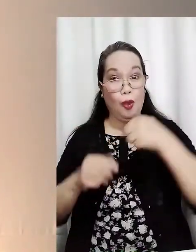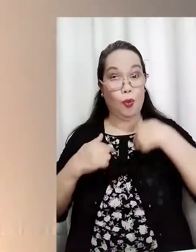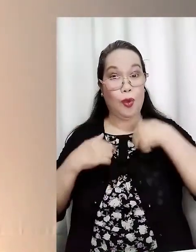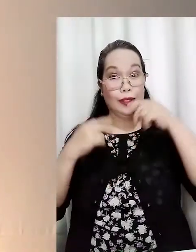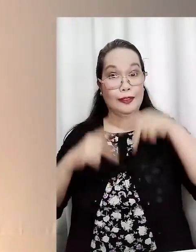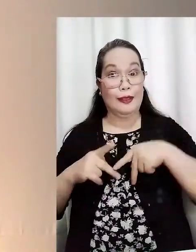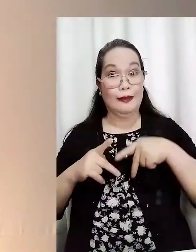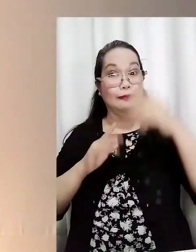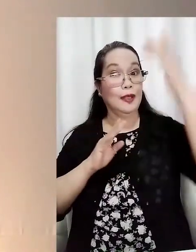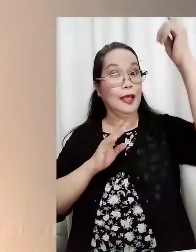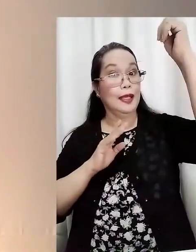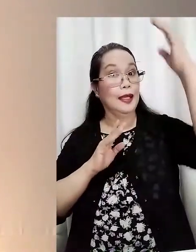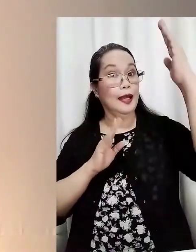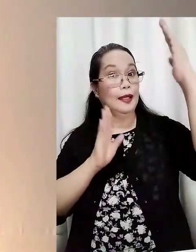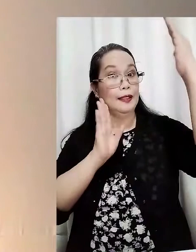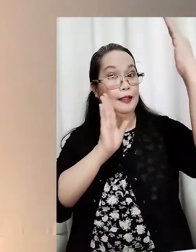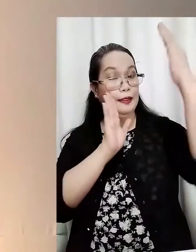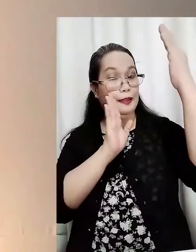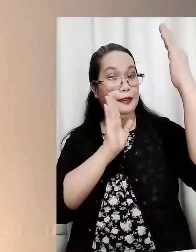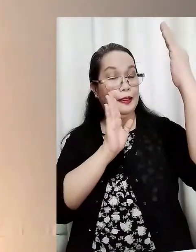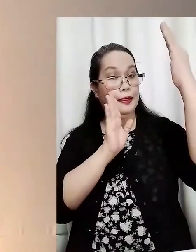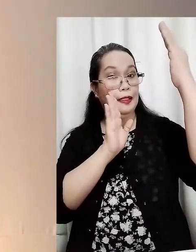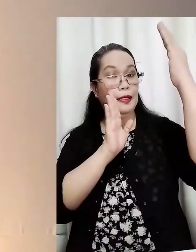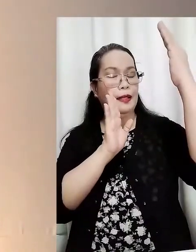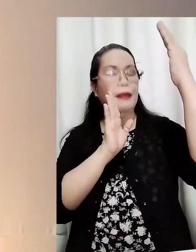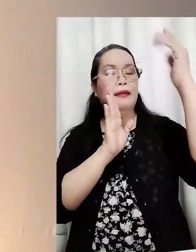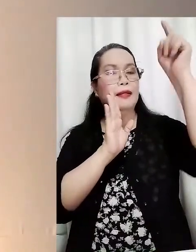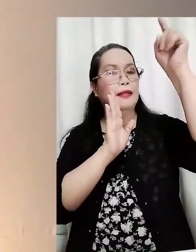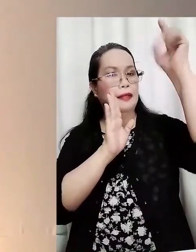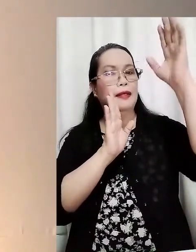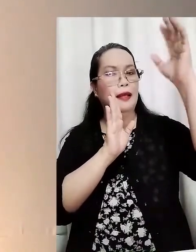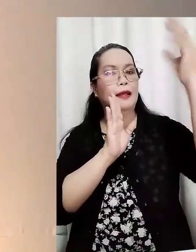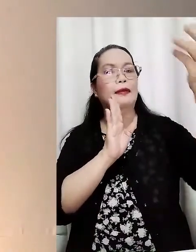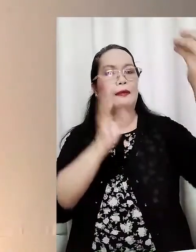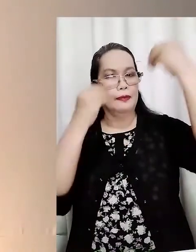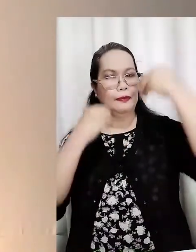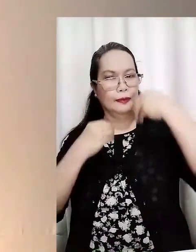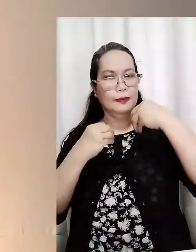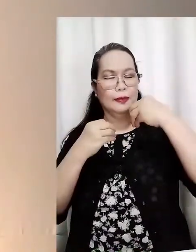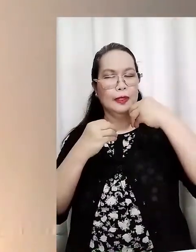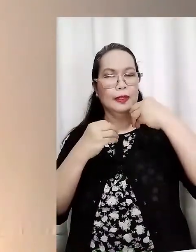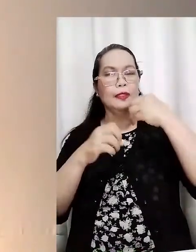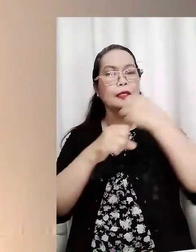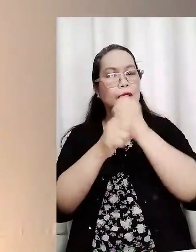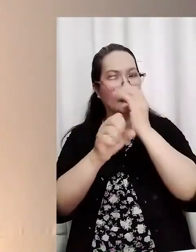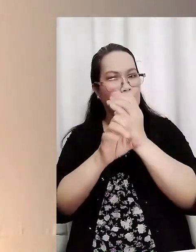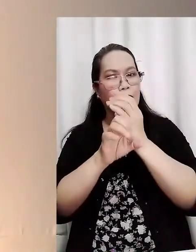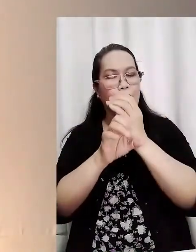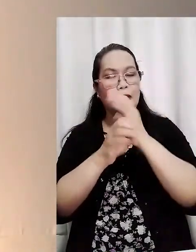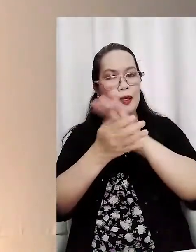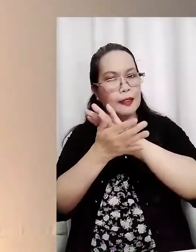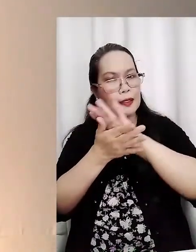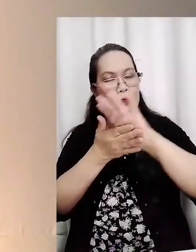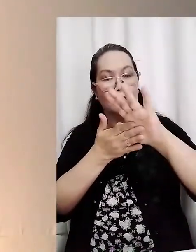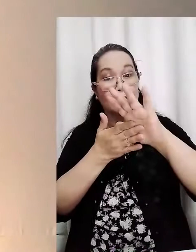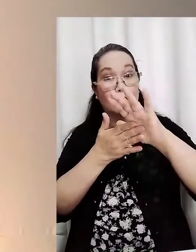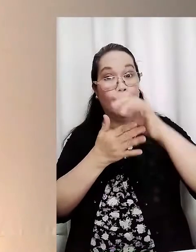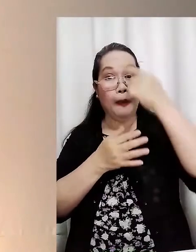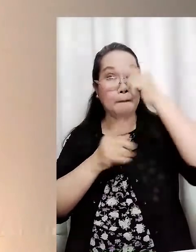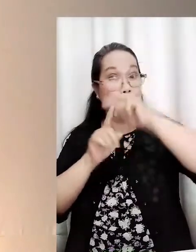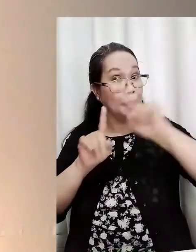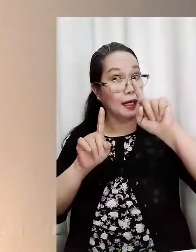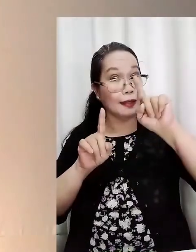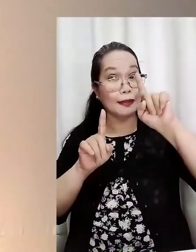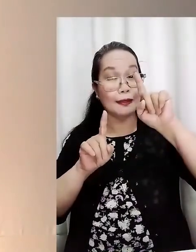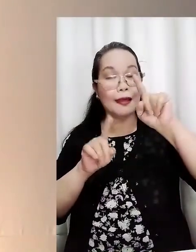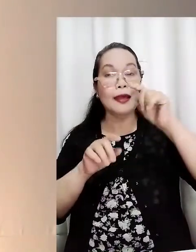God. You know, God created us. God placed us in His creation. But because of sin